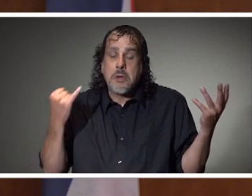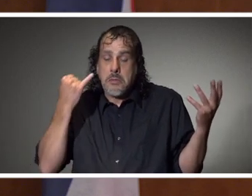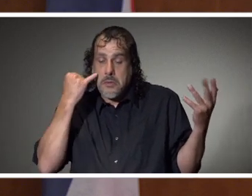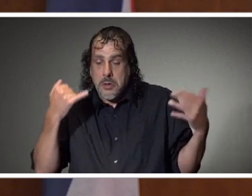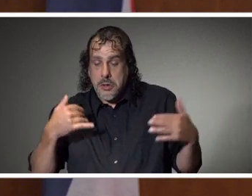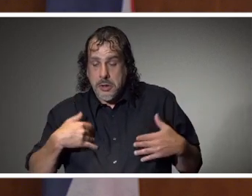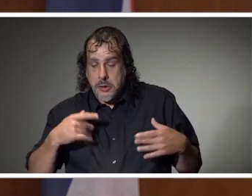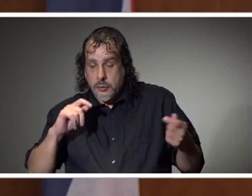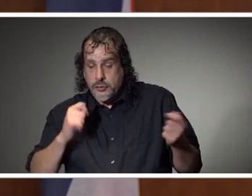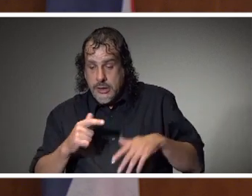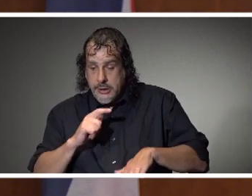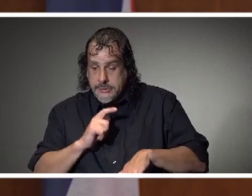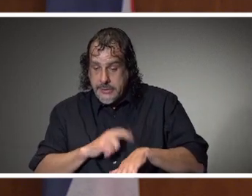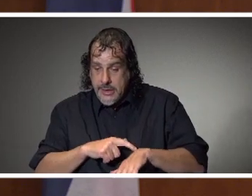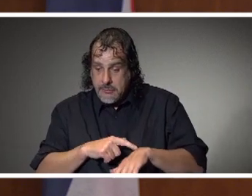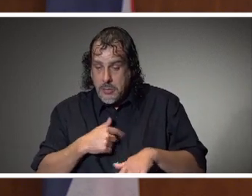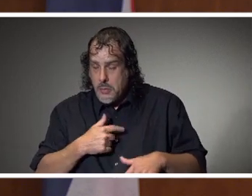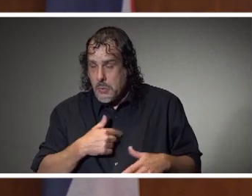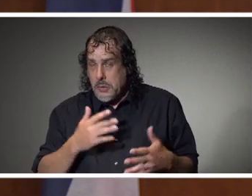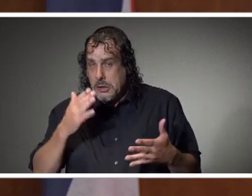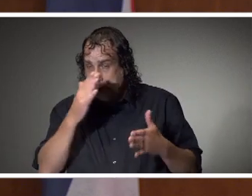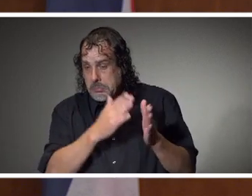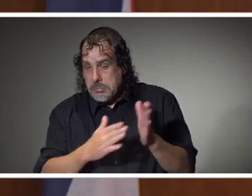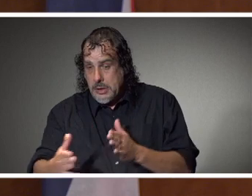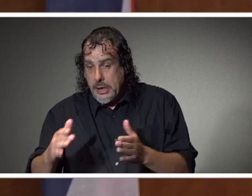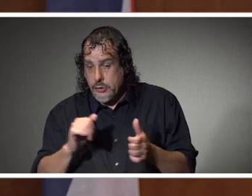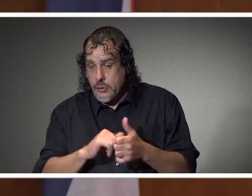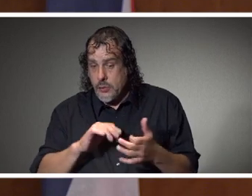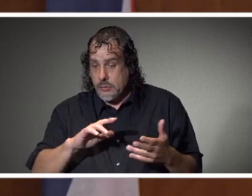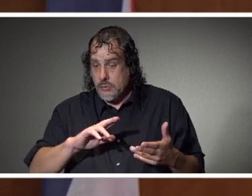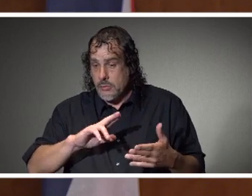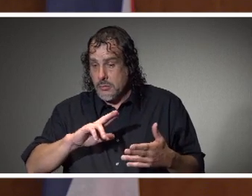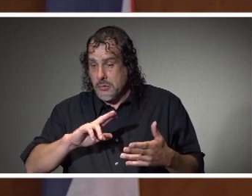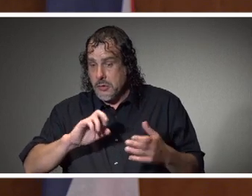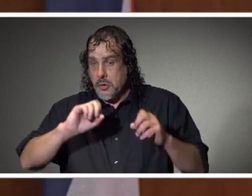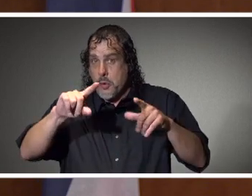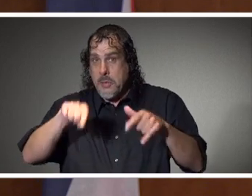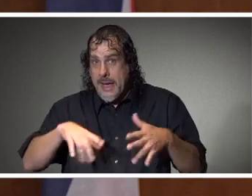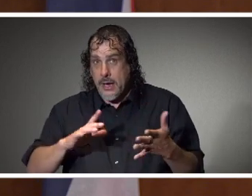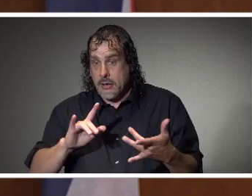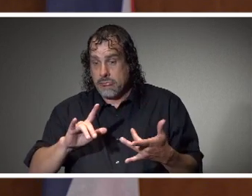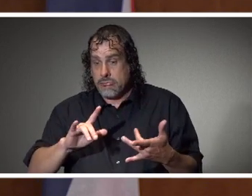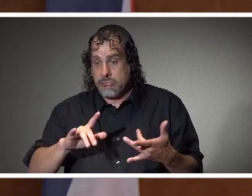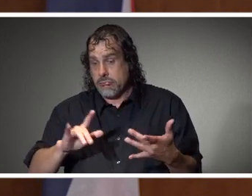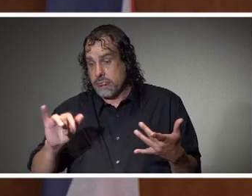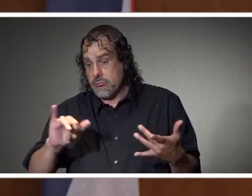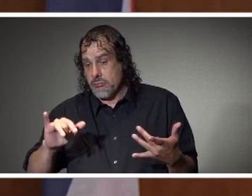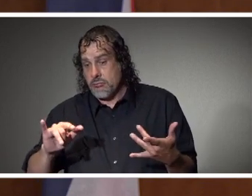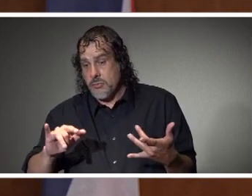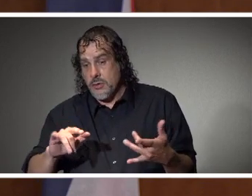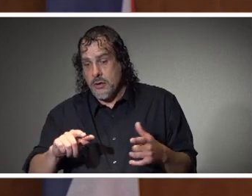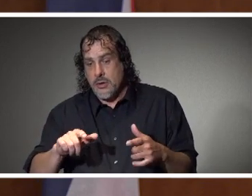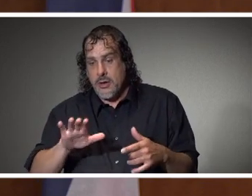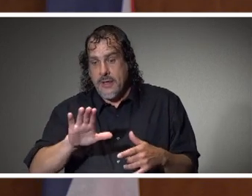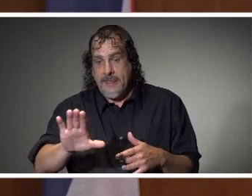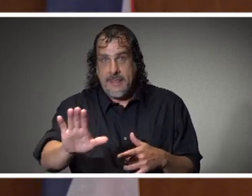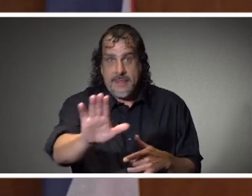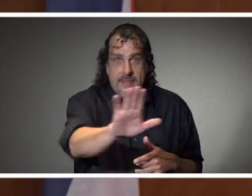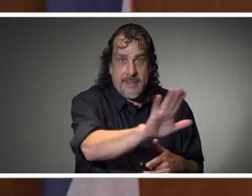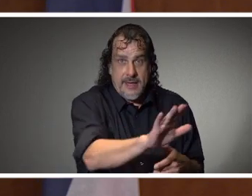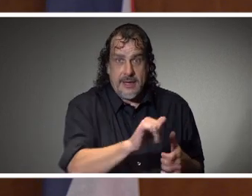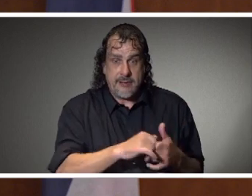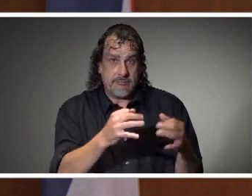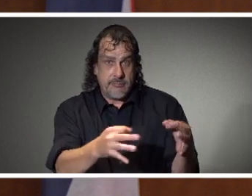to change the timing. We tend to act as a state in such a way where we give the locals as much autonomy